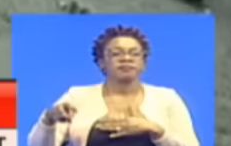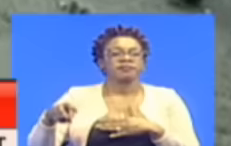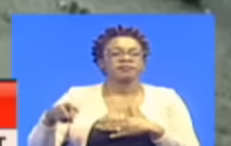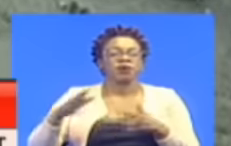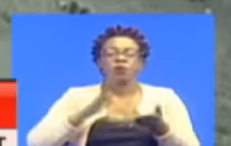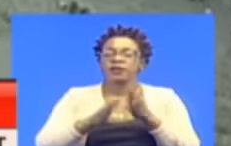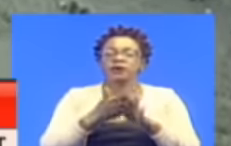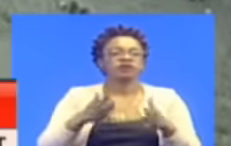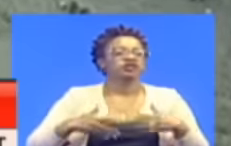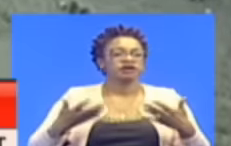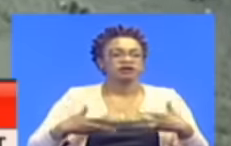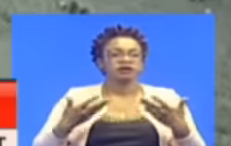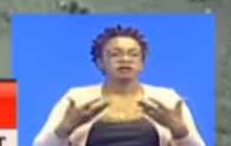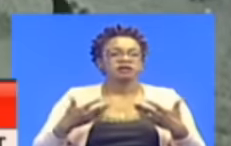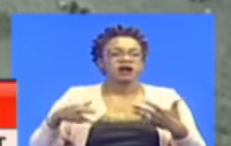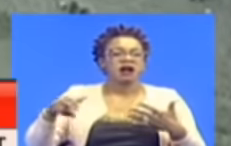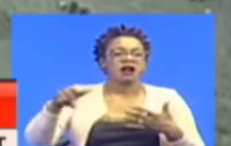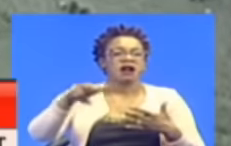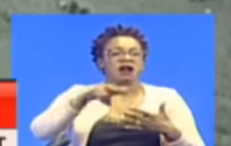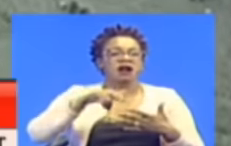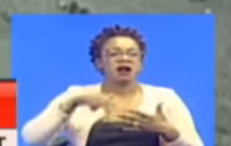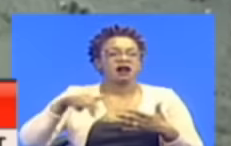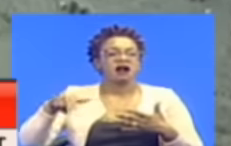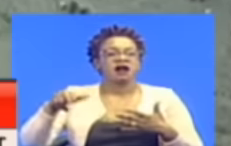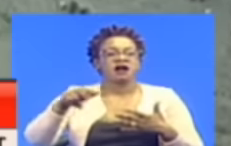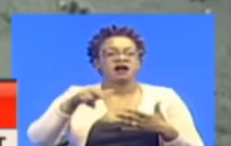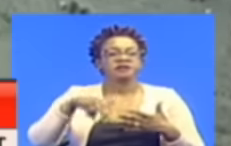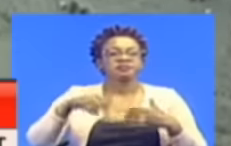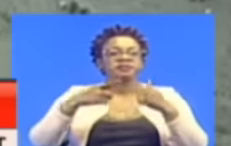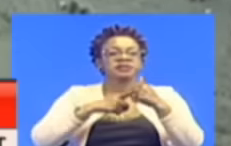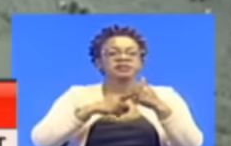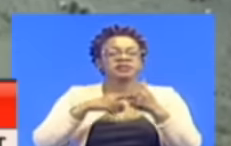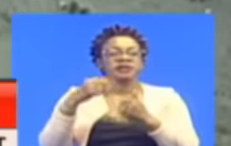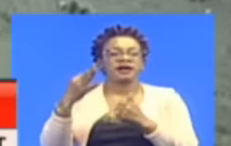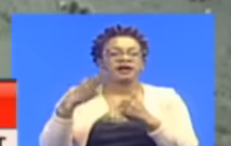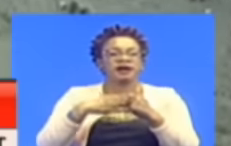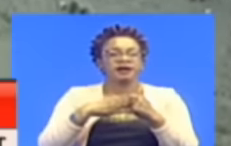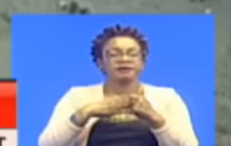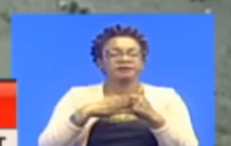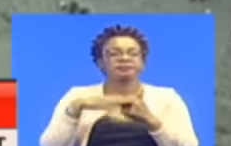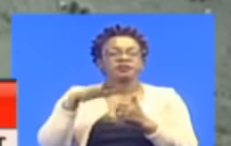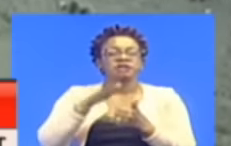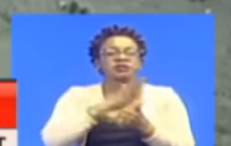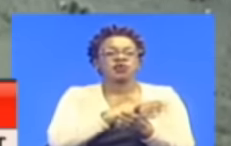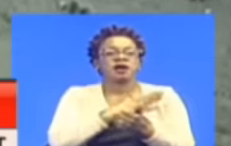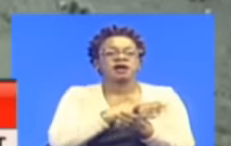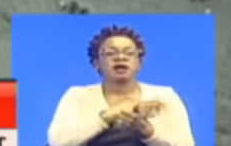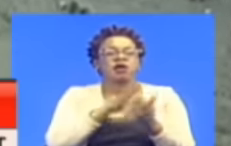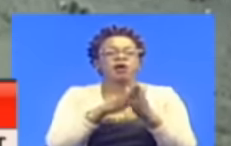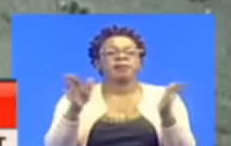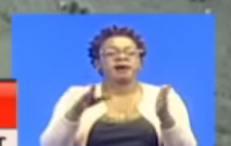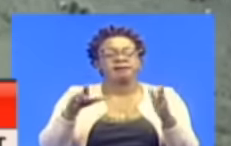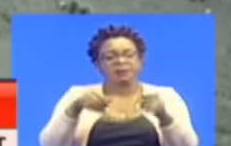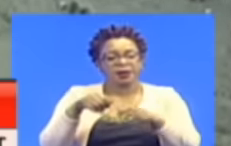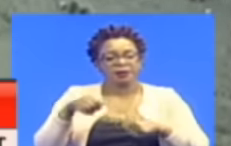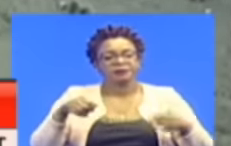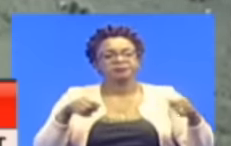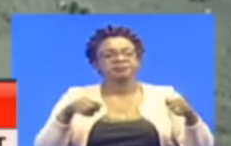starts walking around the vehicle. 6:39 a.m. His colleague opens the back left door and